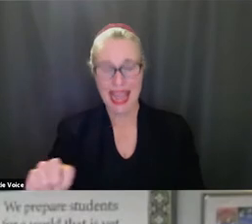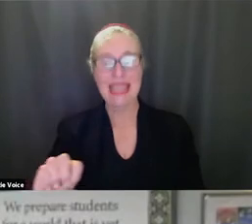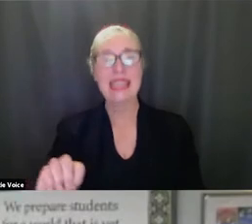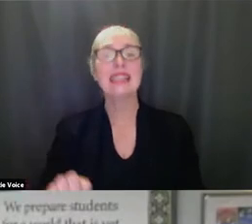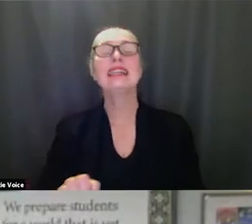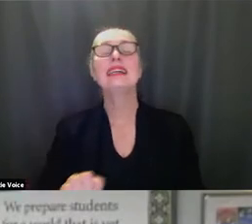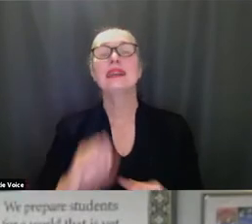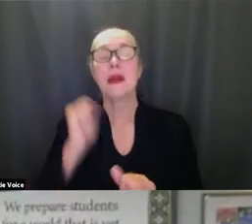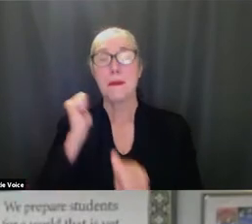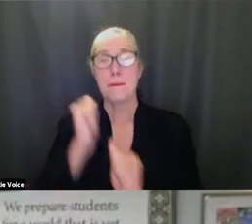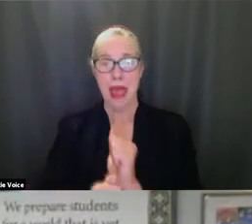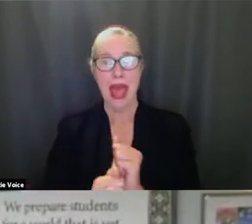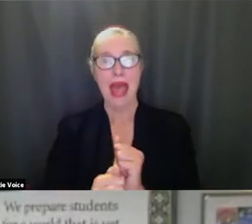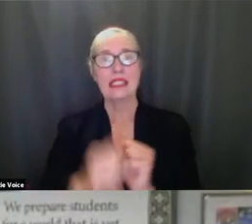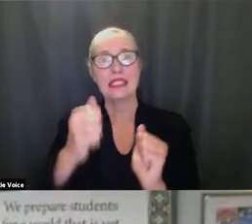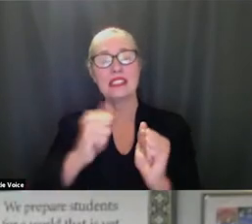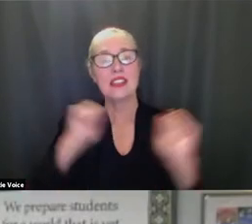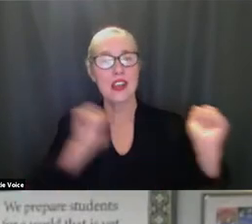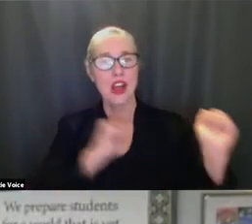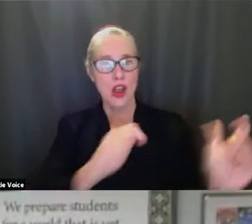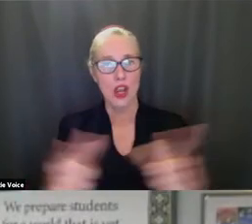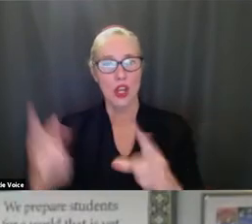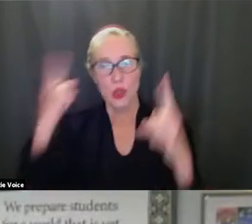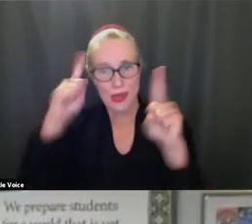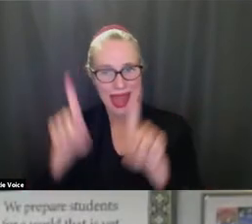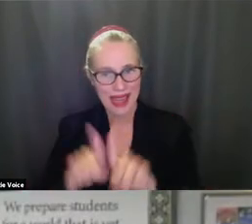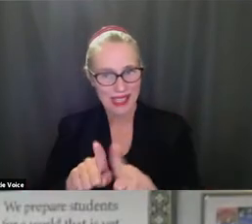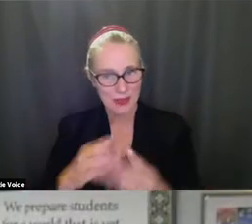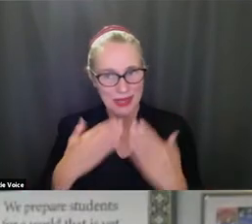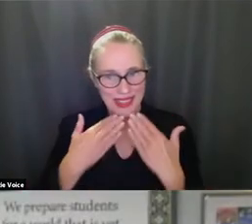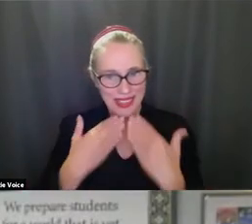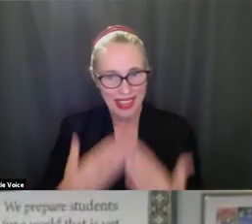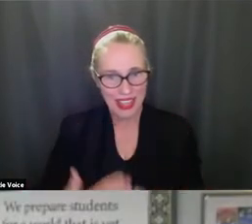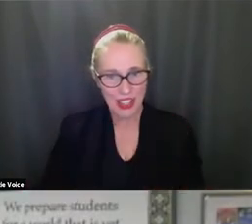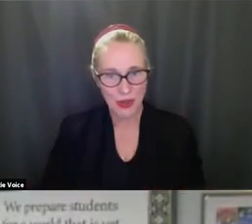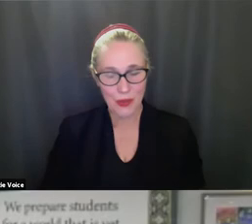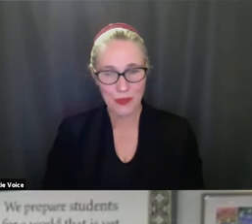motion passes unanimously and thank you thank you so much